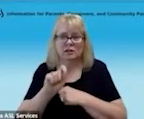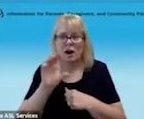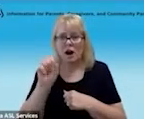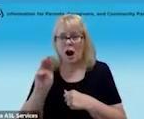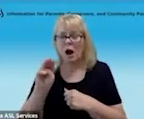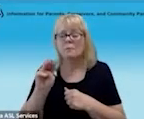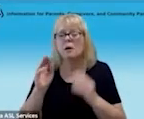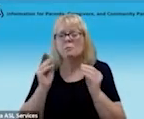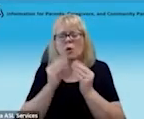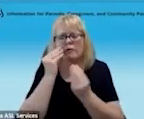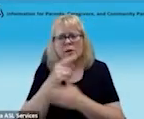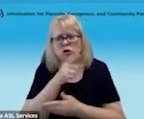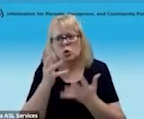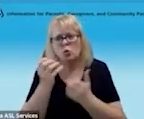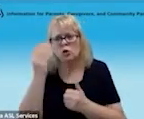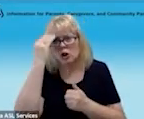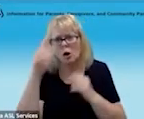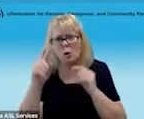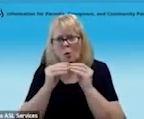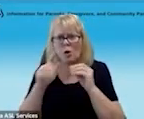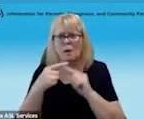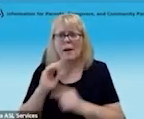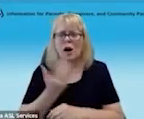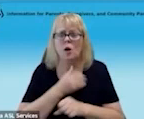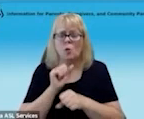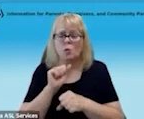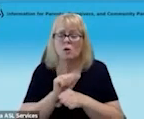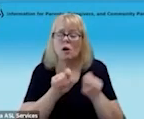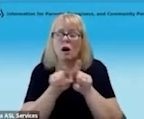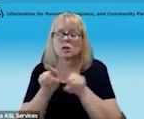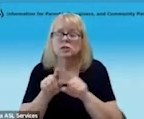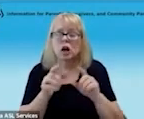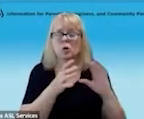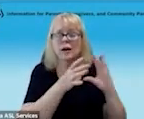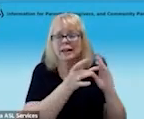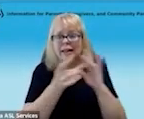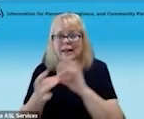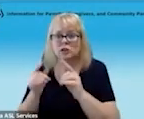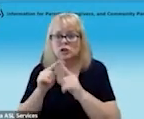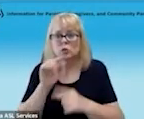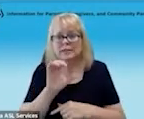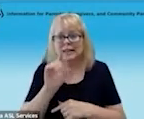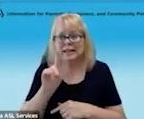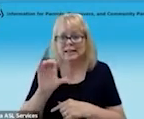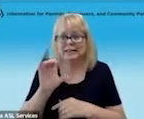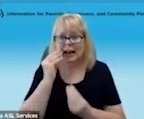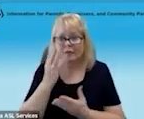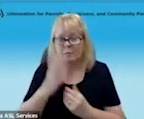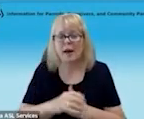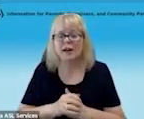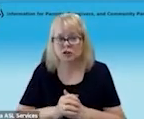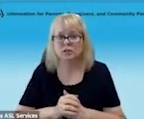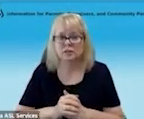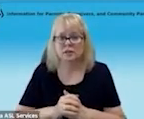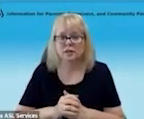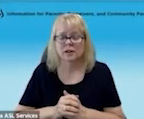slide. This is just a screenshot from our website, southcentralfoundation.com. Lots of good information if you want to learn more about